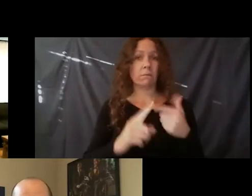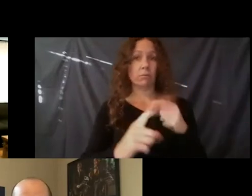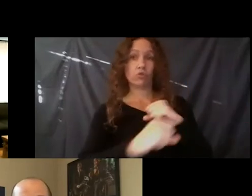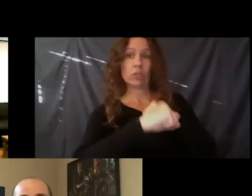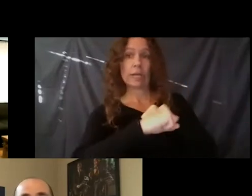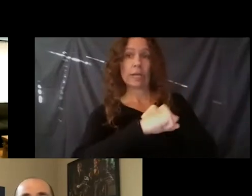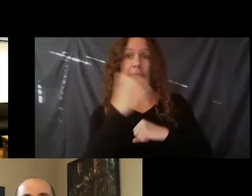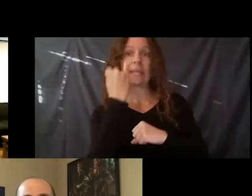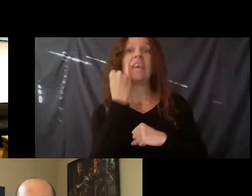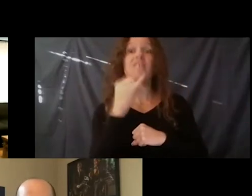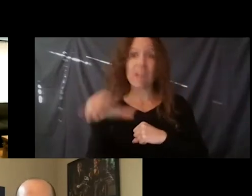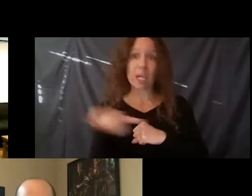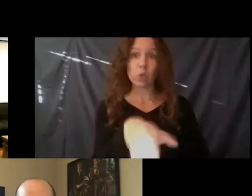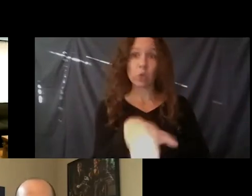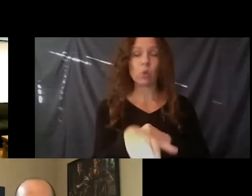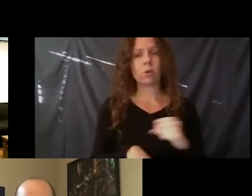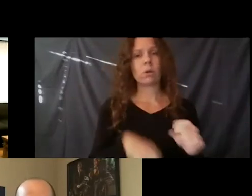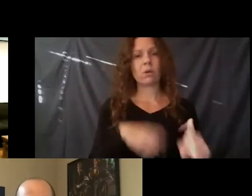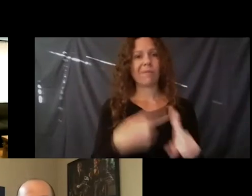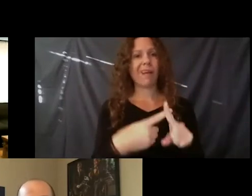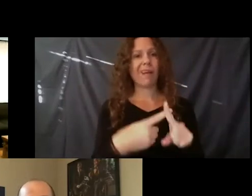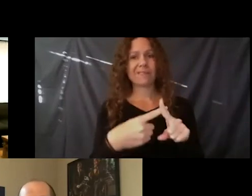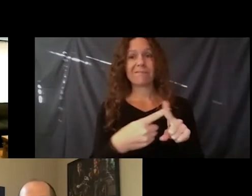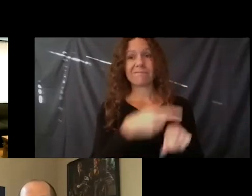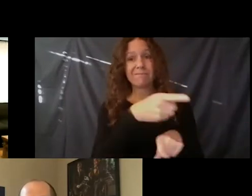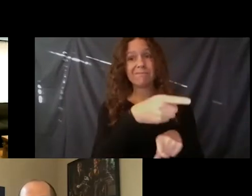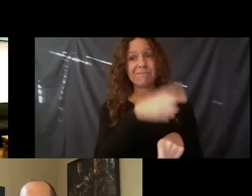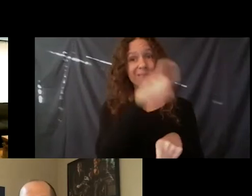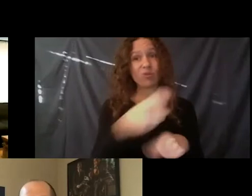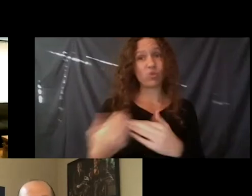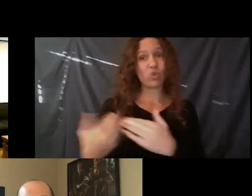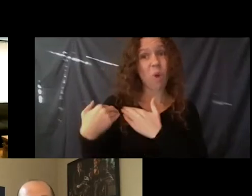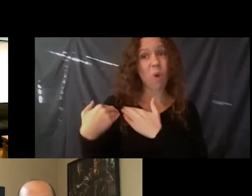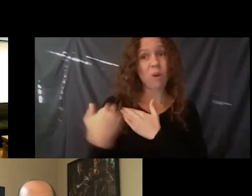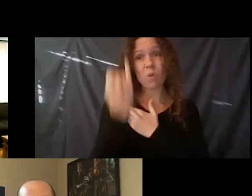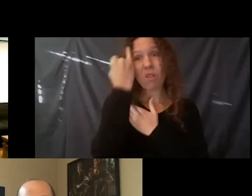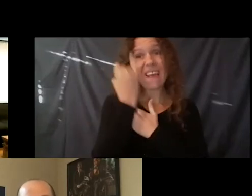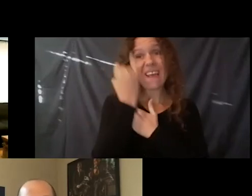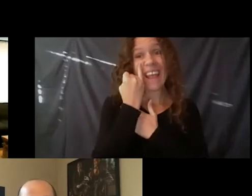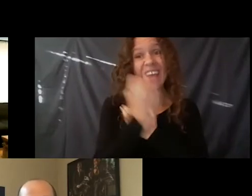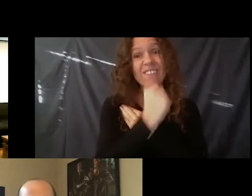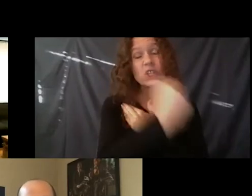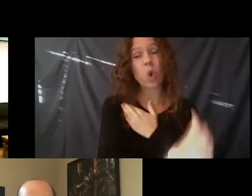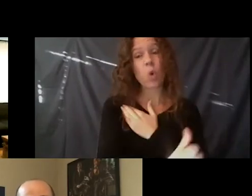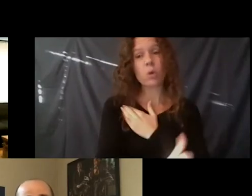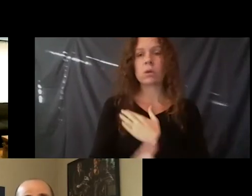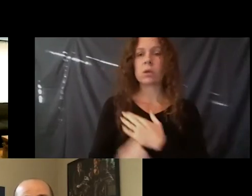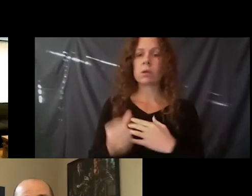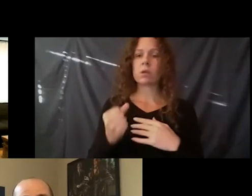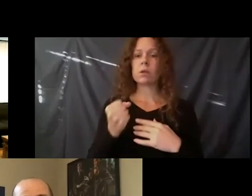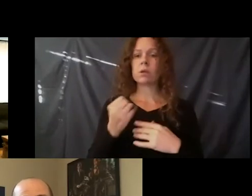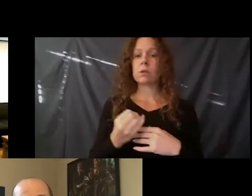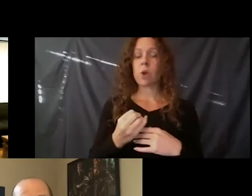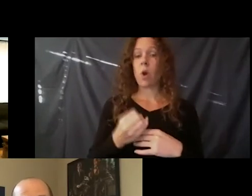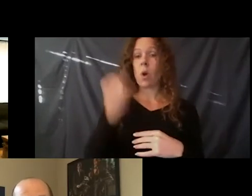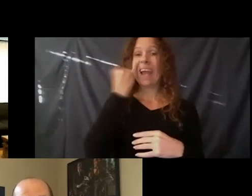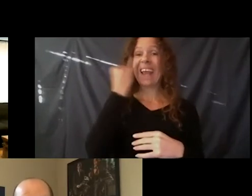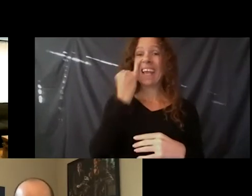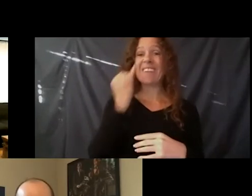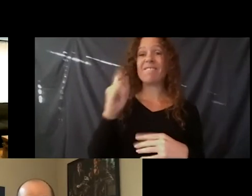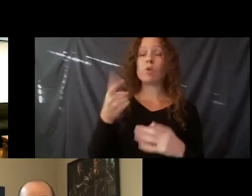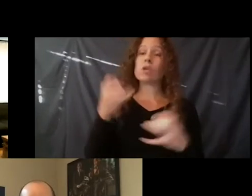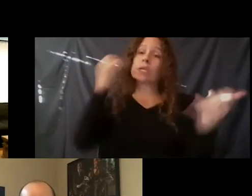don't. And you don't do that by knocking on doors, making phone calls, and casting your